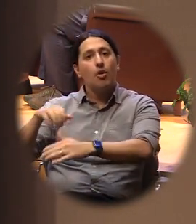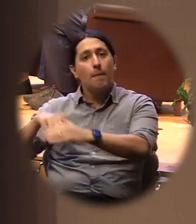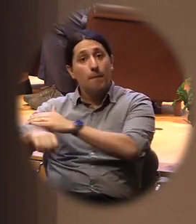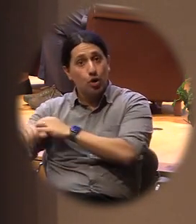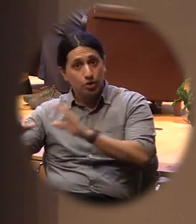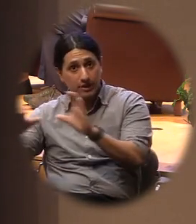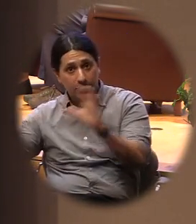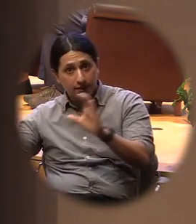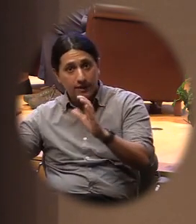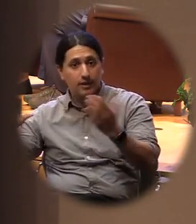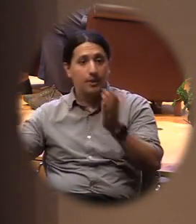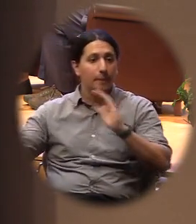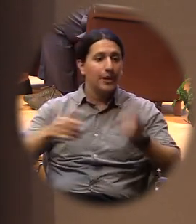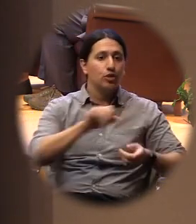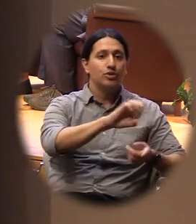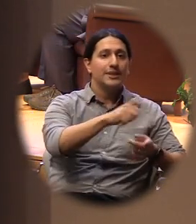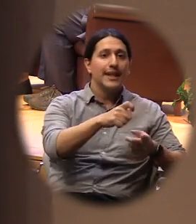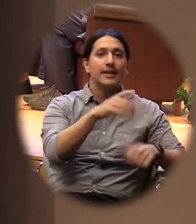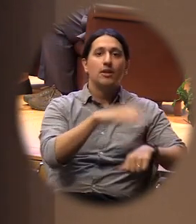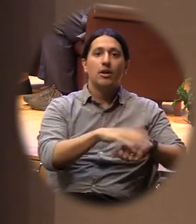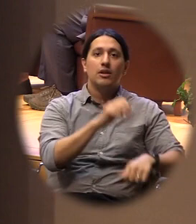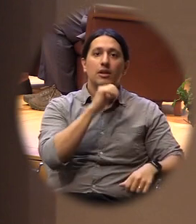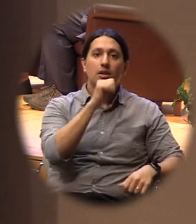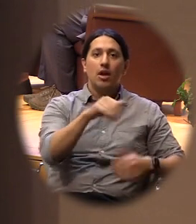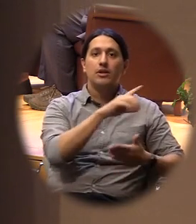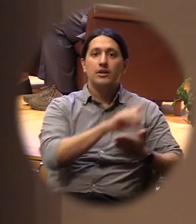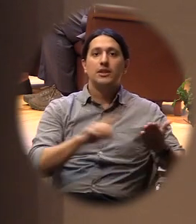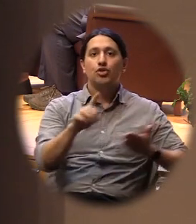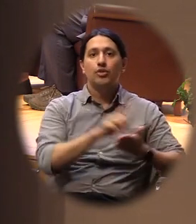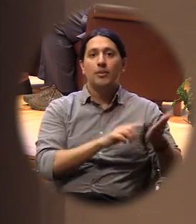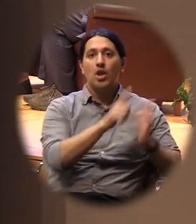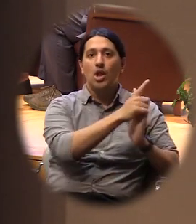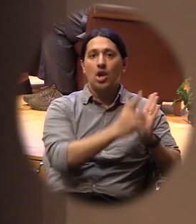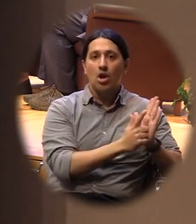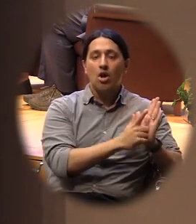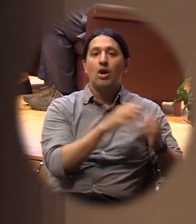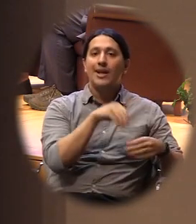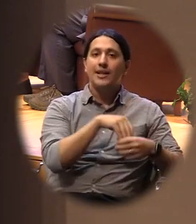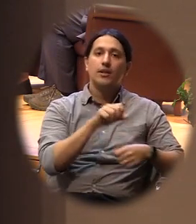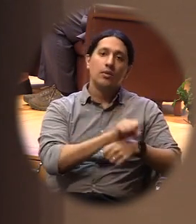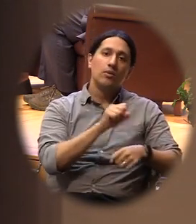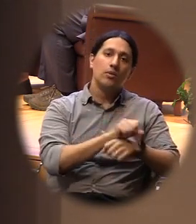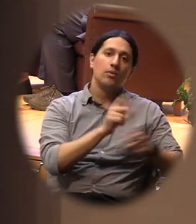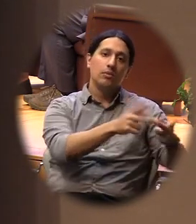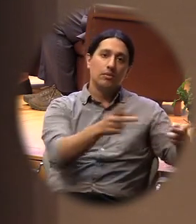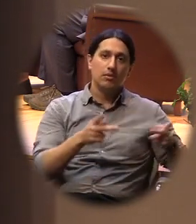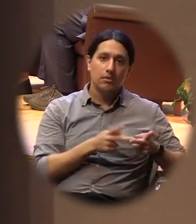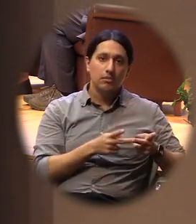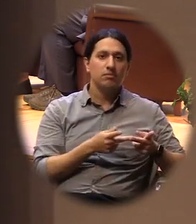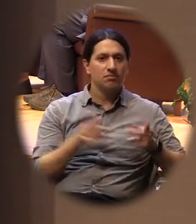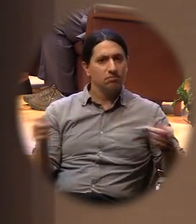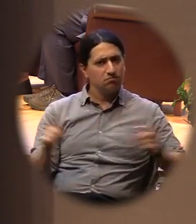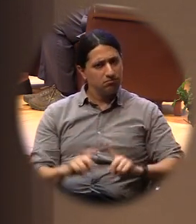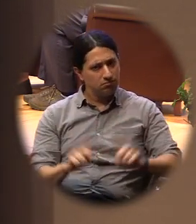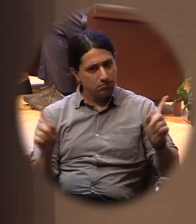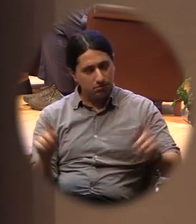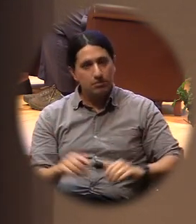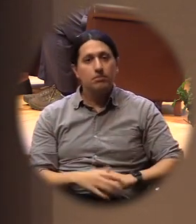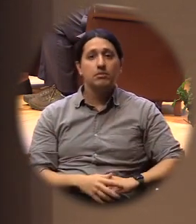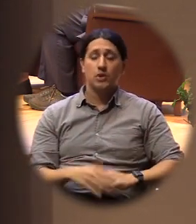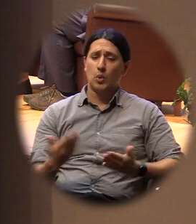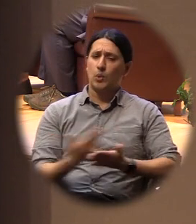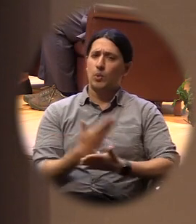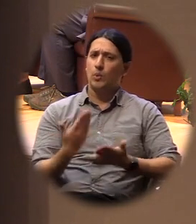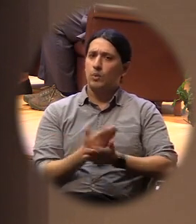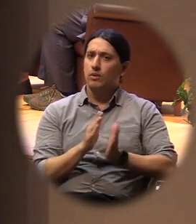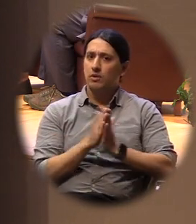to a non-discrimination law in the workplace and and um it's a it's it's a brand